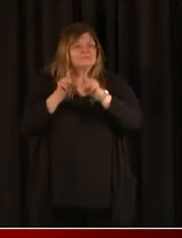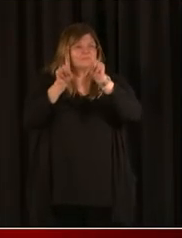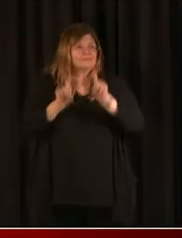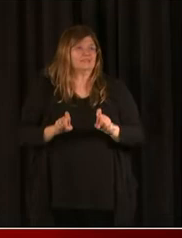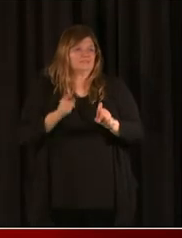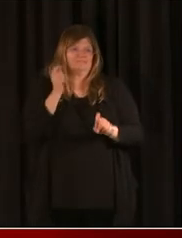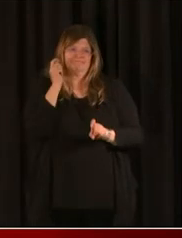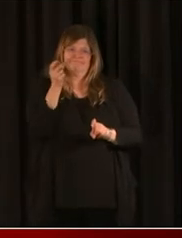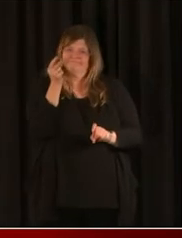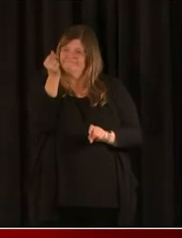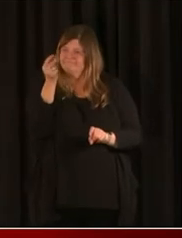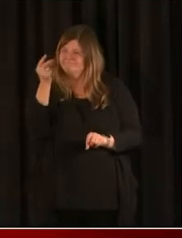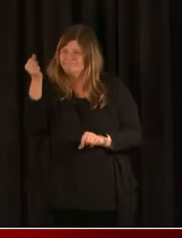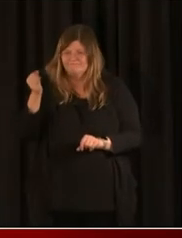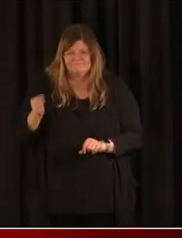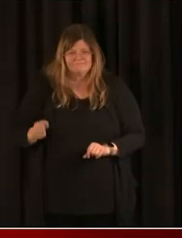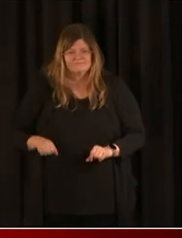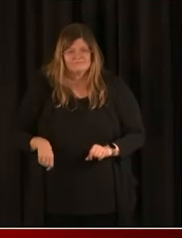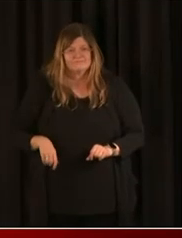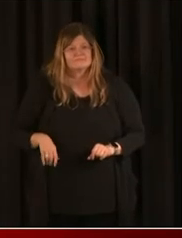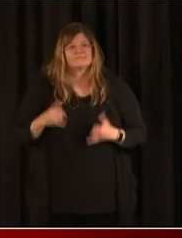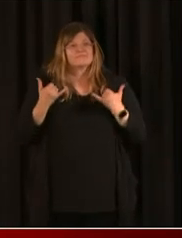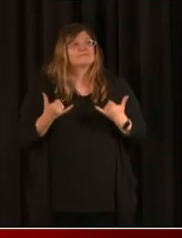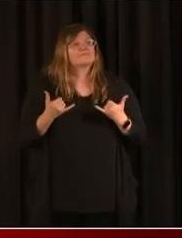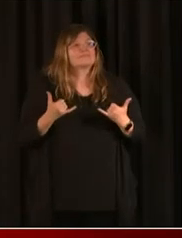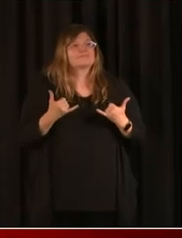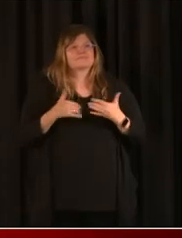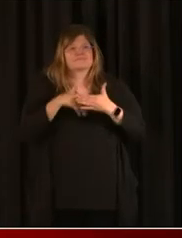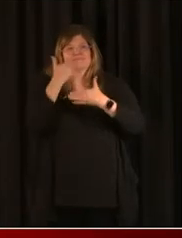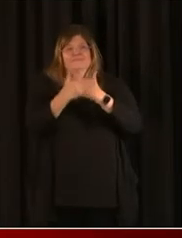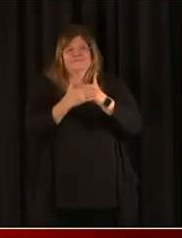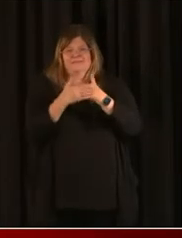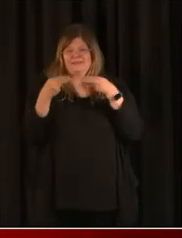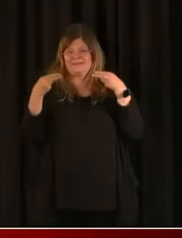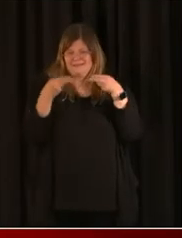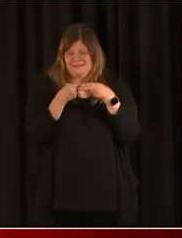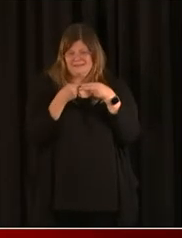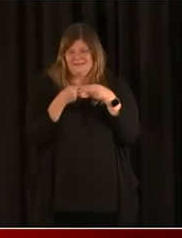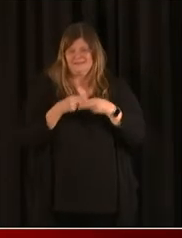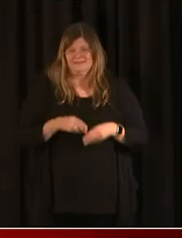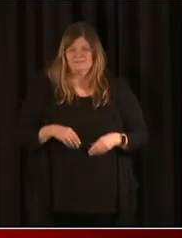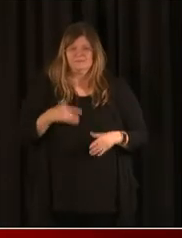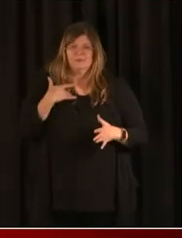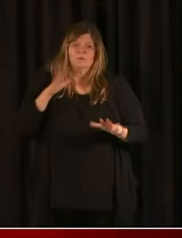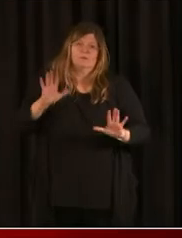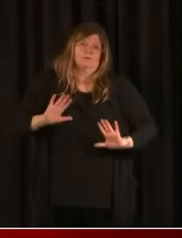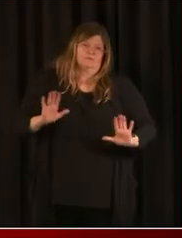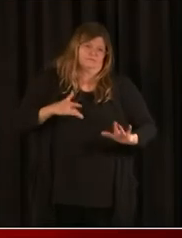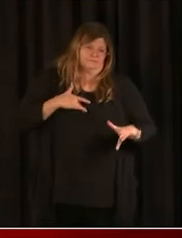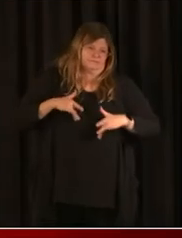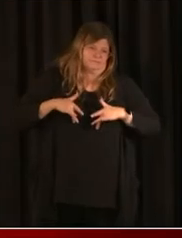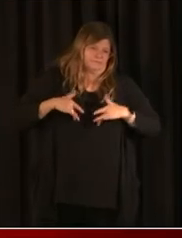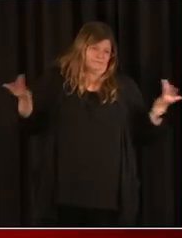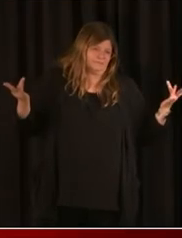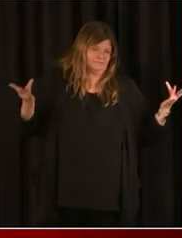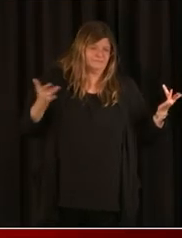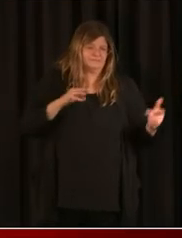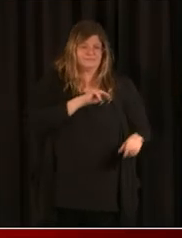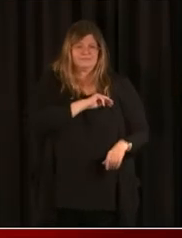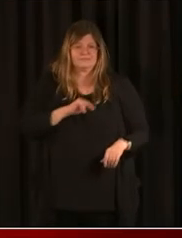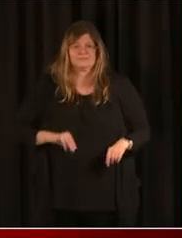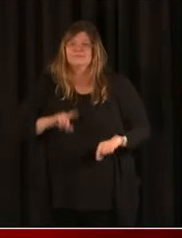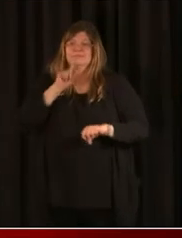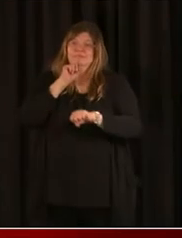away. We could go to the next slide. And finally, we're so excited that the mayor has